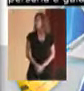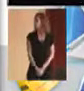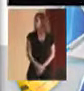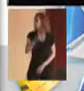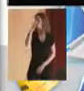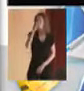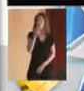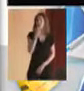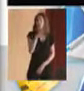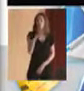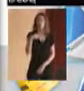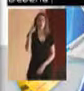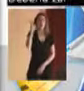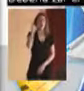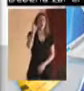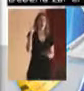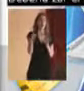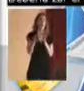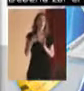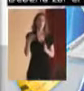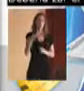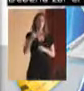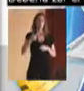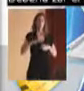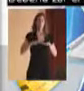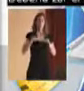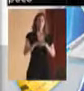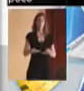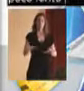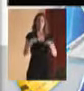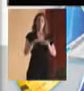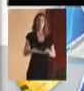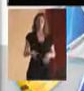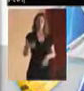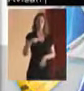way. The audio should be connected, but it's a little bit slow.